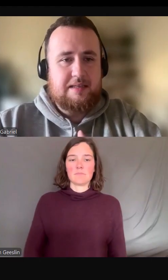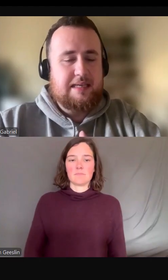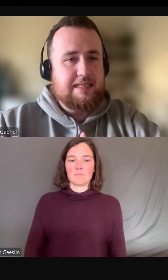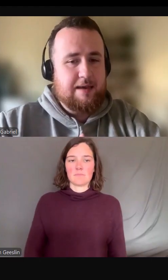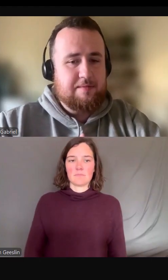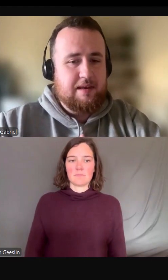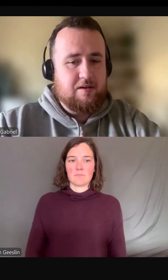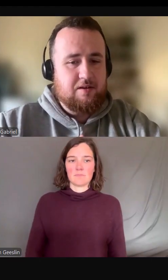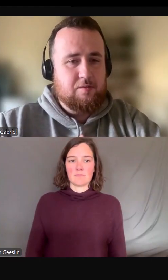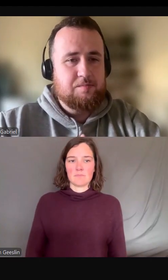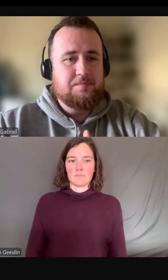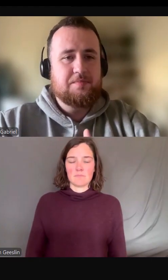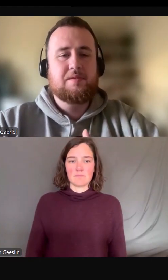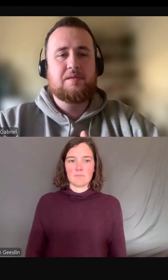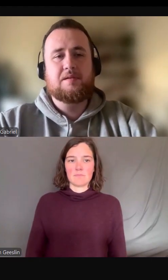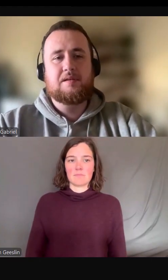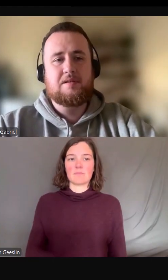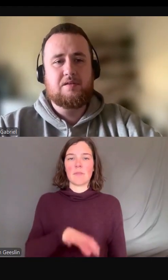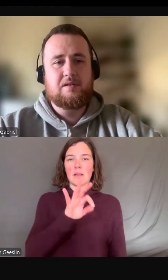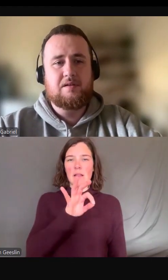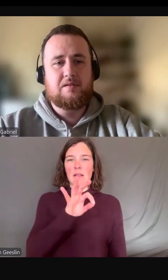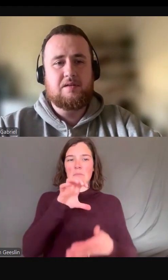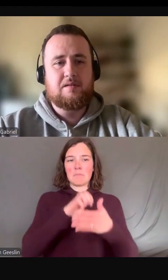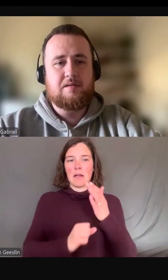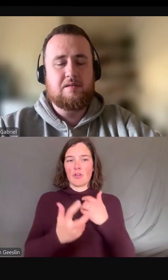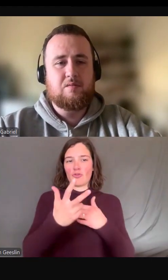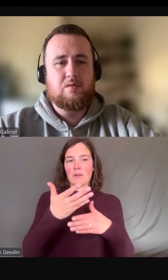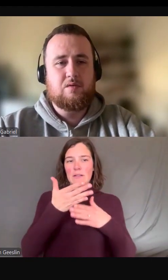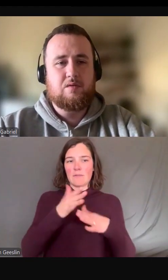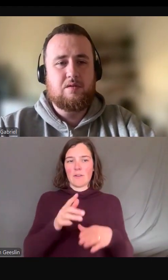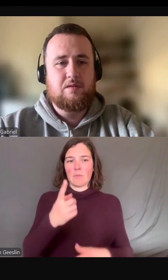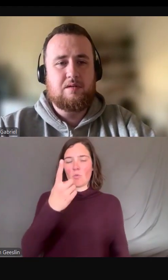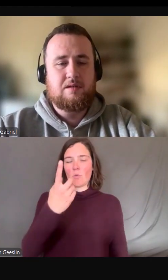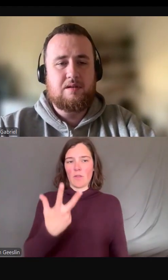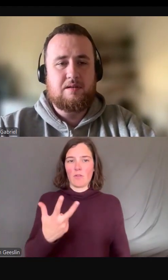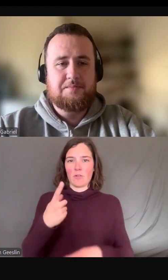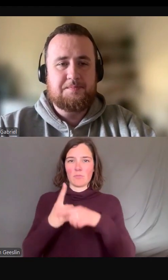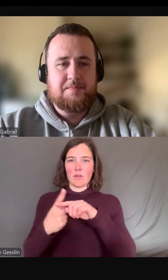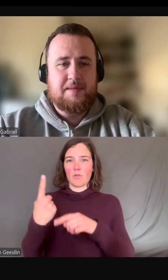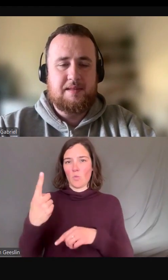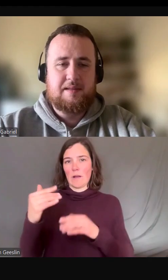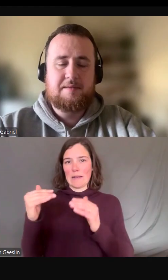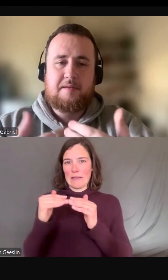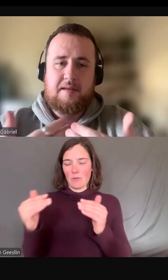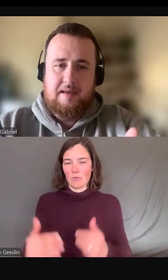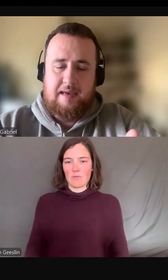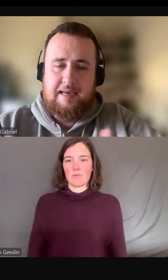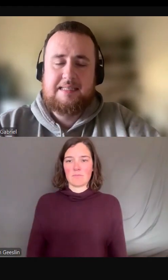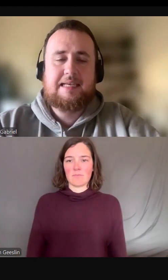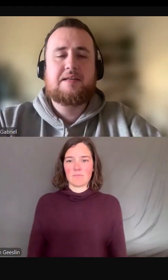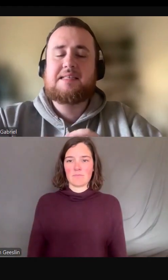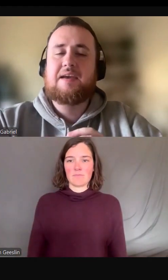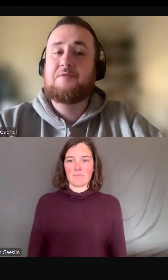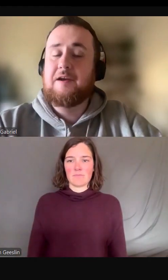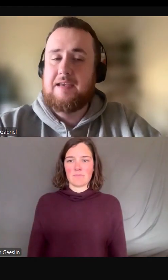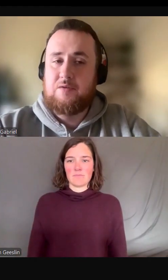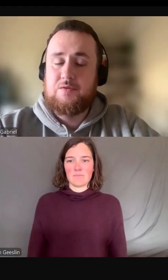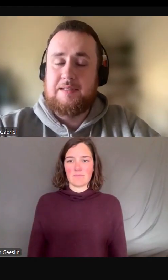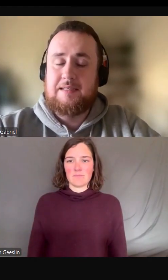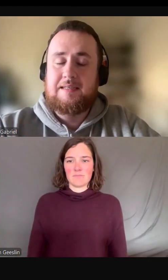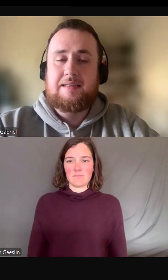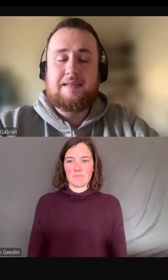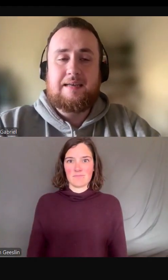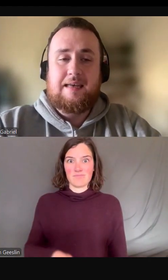You can see it's kept it here too. 9 minus 3 divided by 1/3 plus 1 equals. You can see how this is getting very